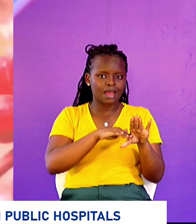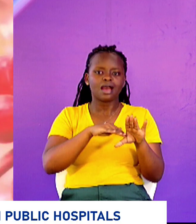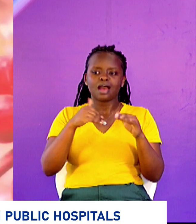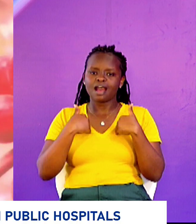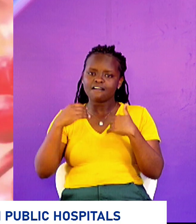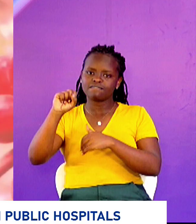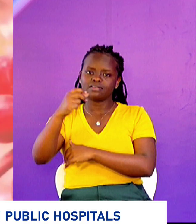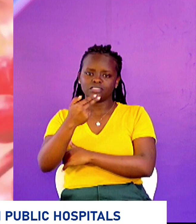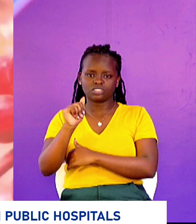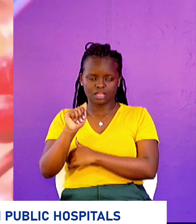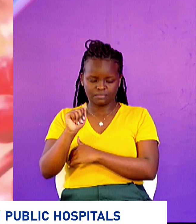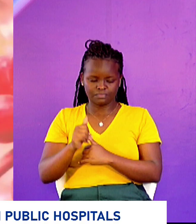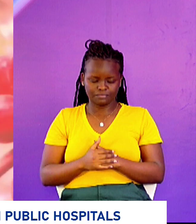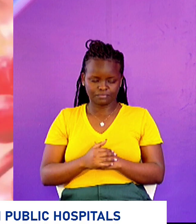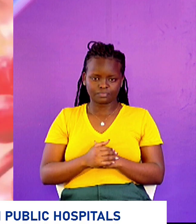SHA.